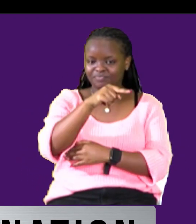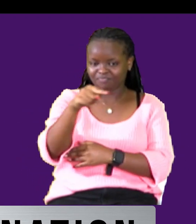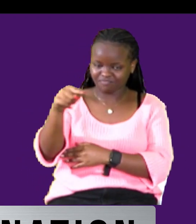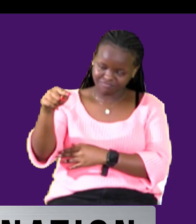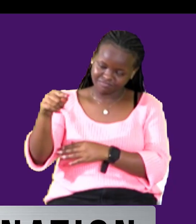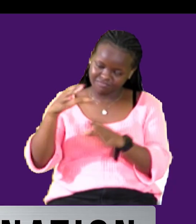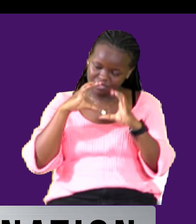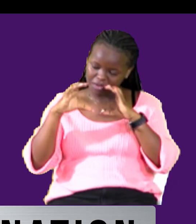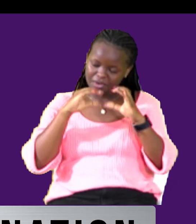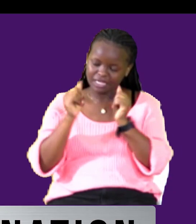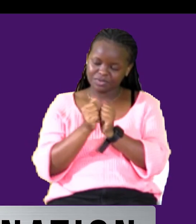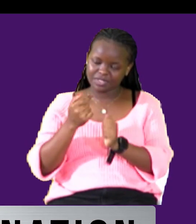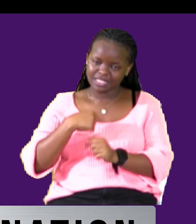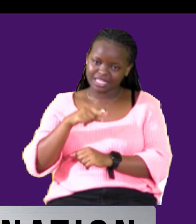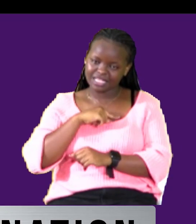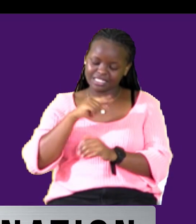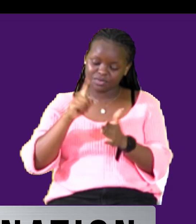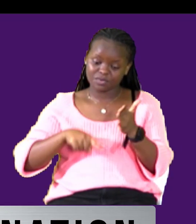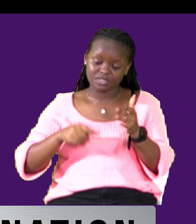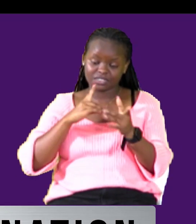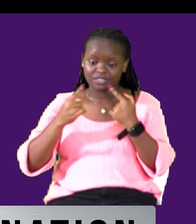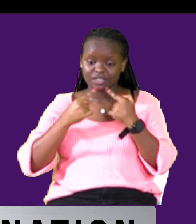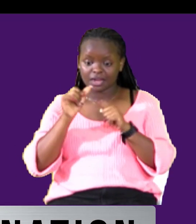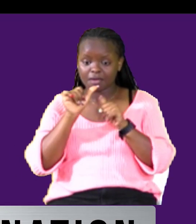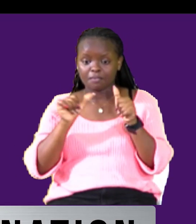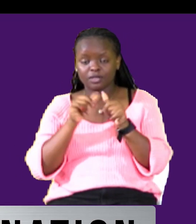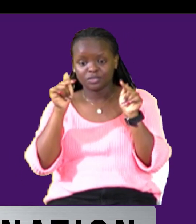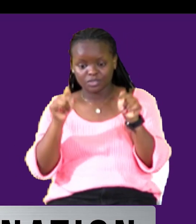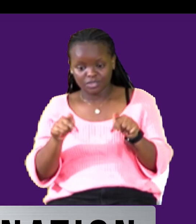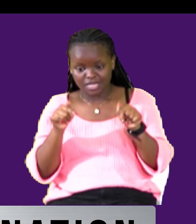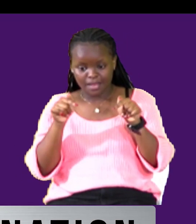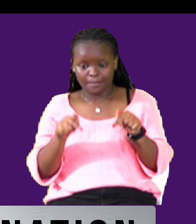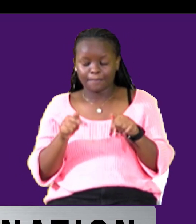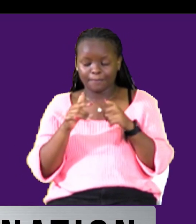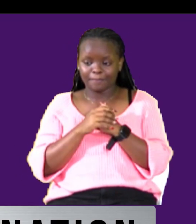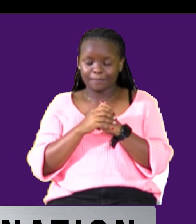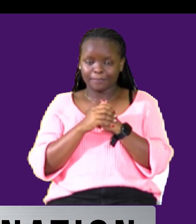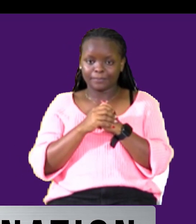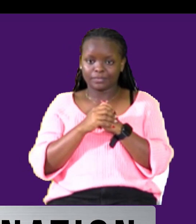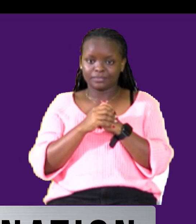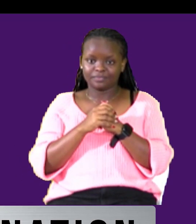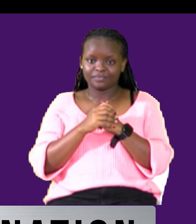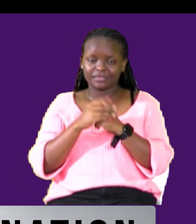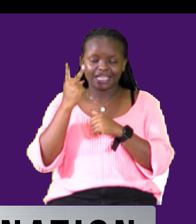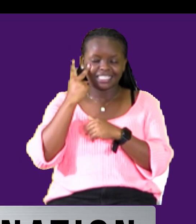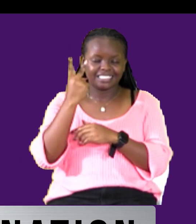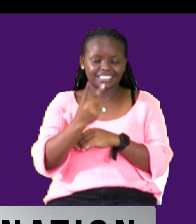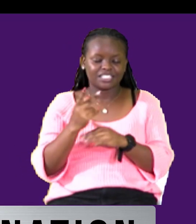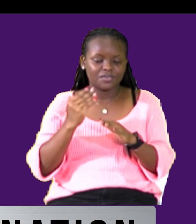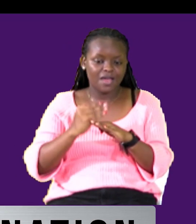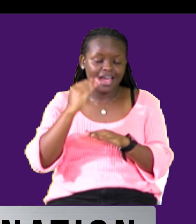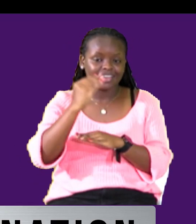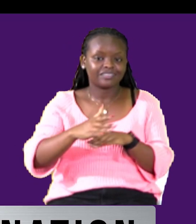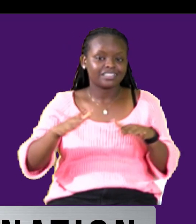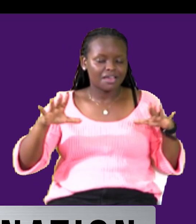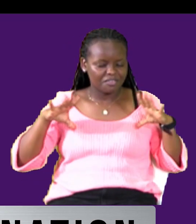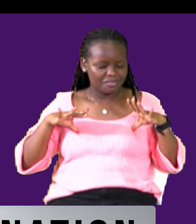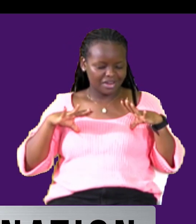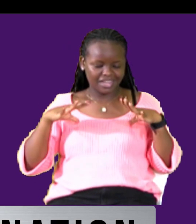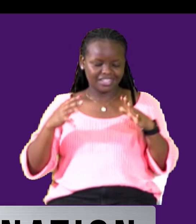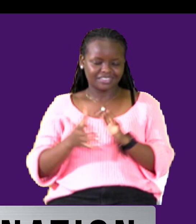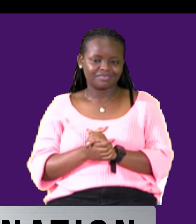0111980384. Give us your opinion on what we are talking about today. See you after the break.